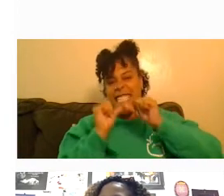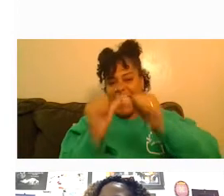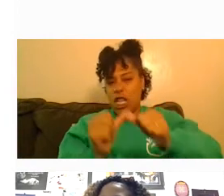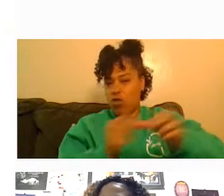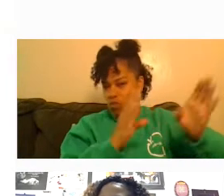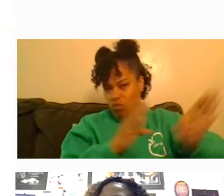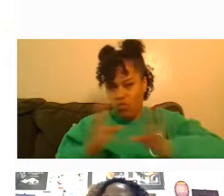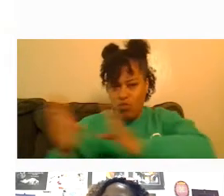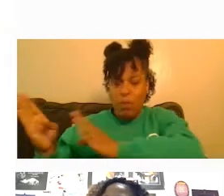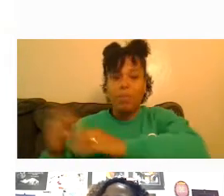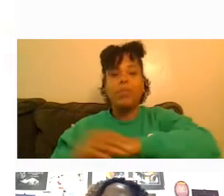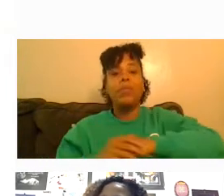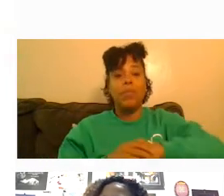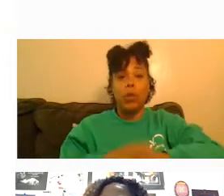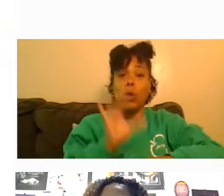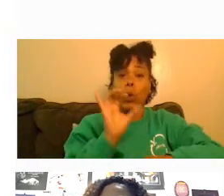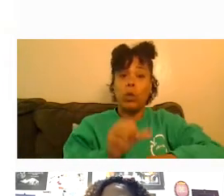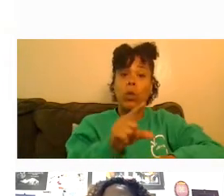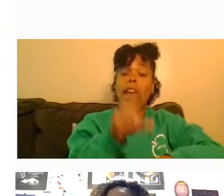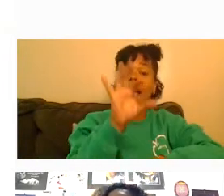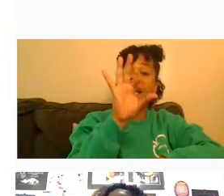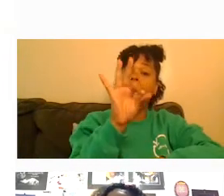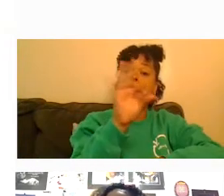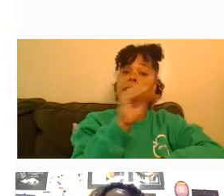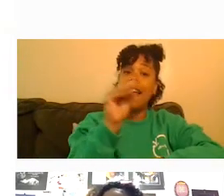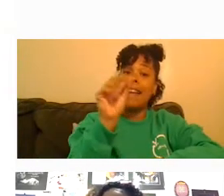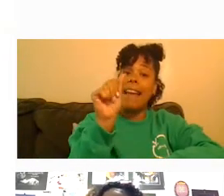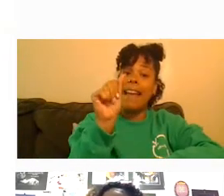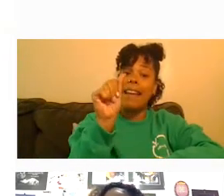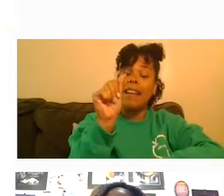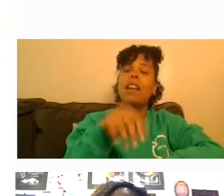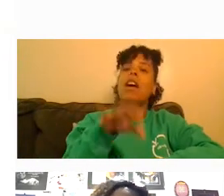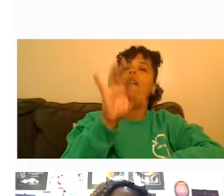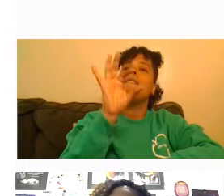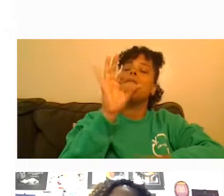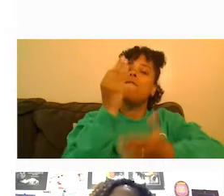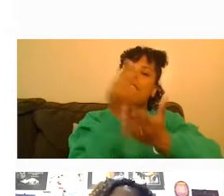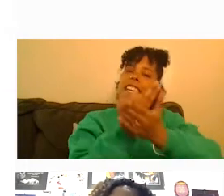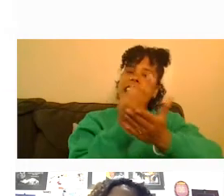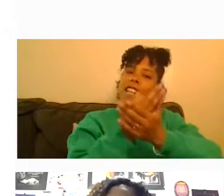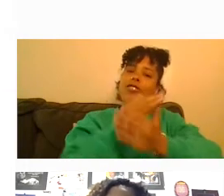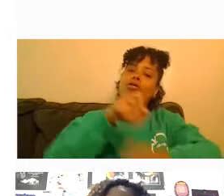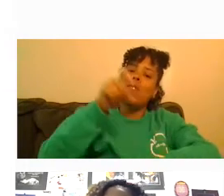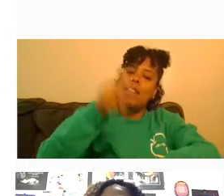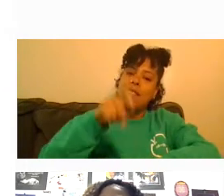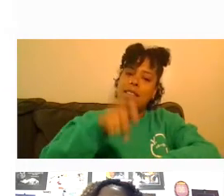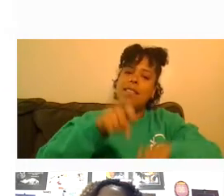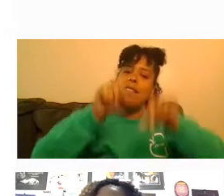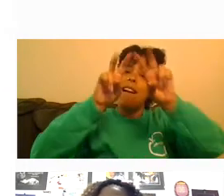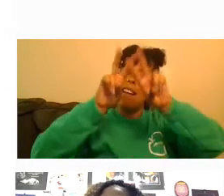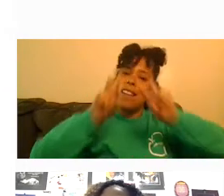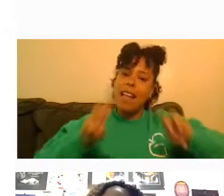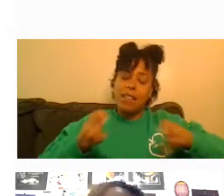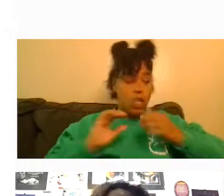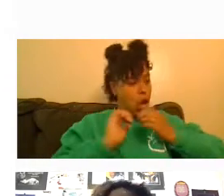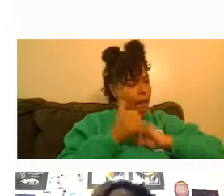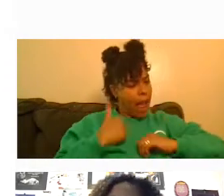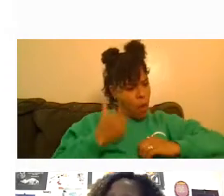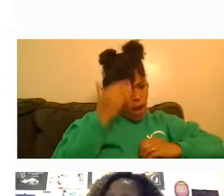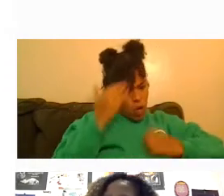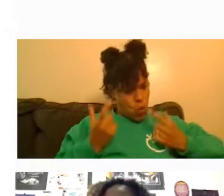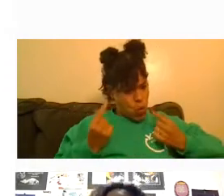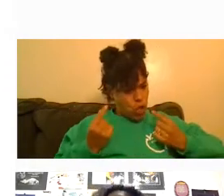Primerica F&A, that stands for Financial Needs Analysis. See, in order to know what you need to do to win, we need to do